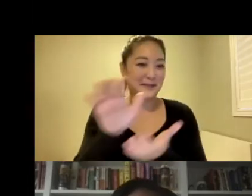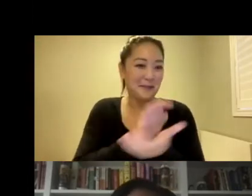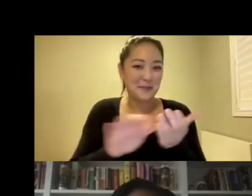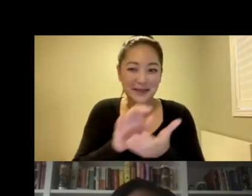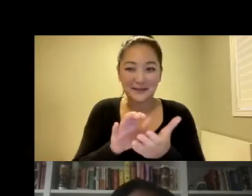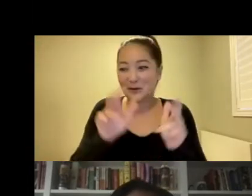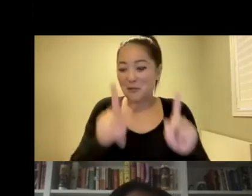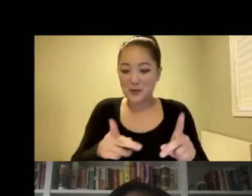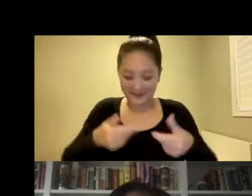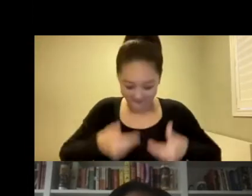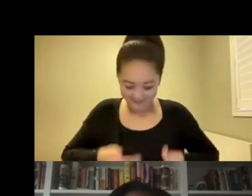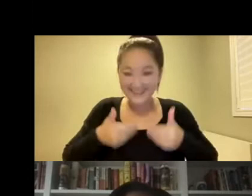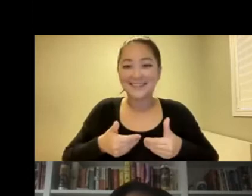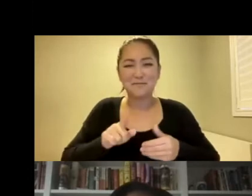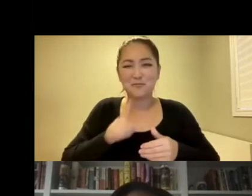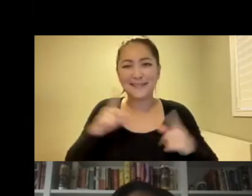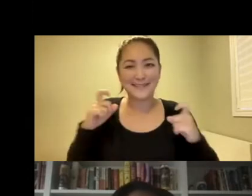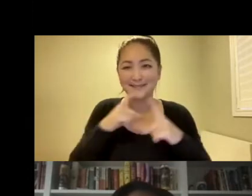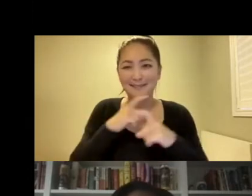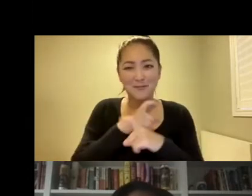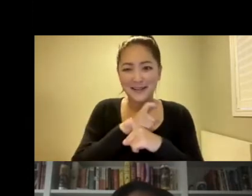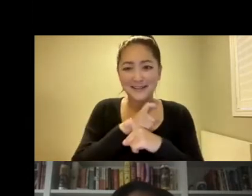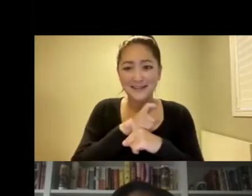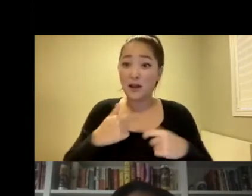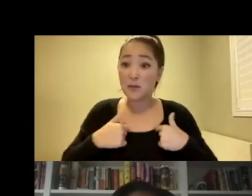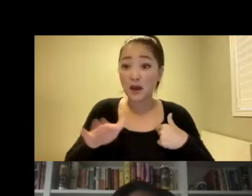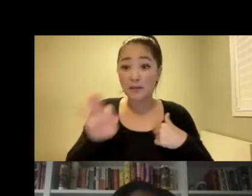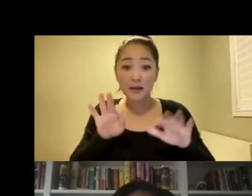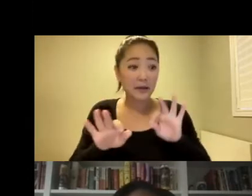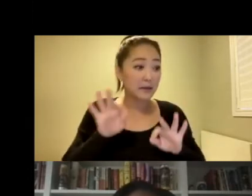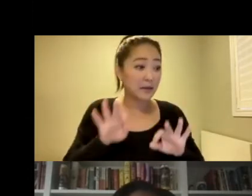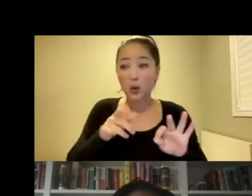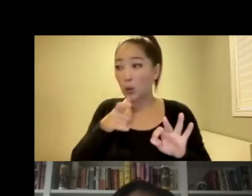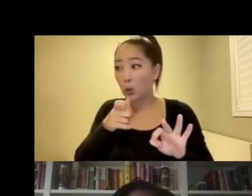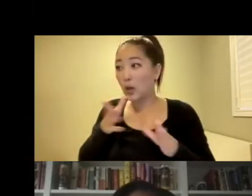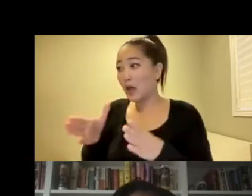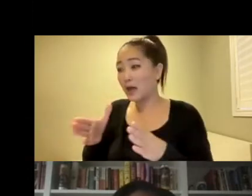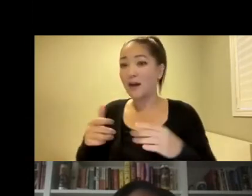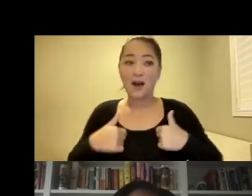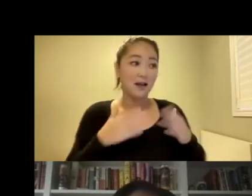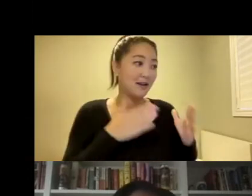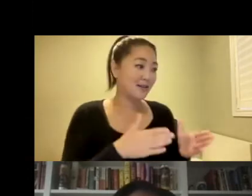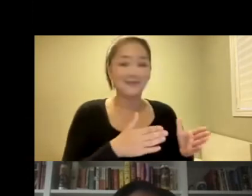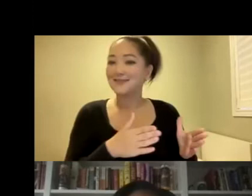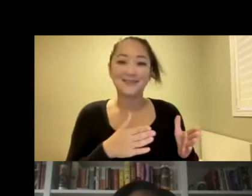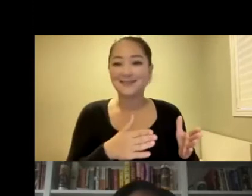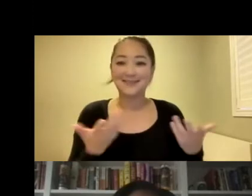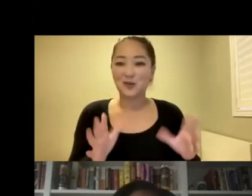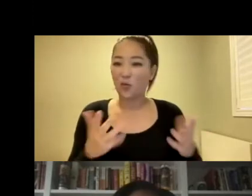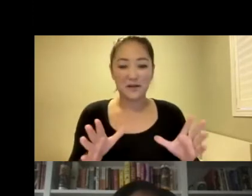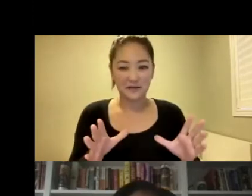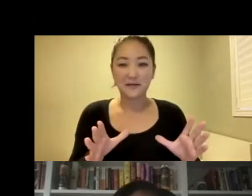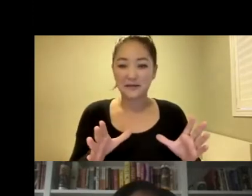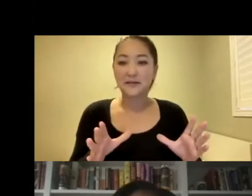just too complicated, right? But I don't want to choose. I don't want to choose sides. I don't want to say I'm this or I'm that. And I think